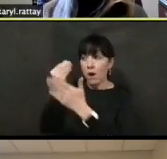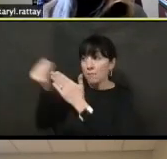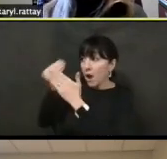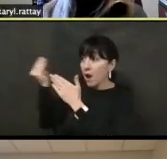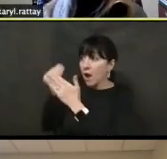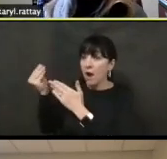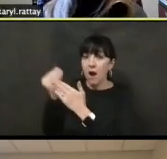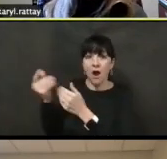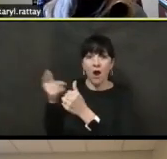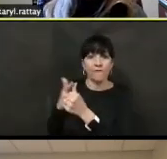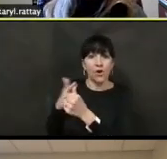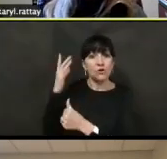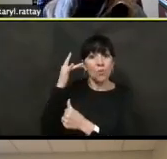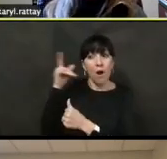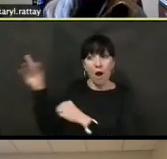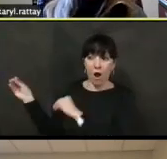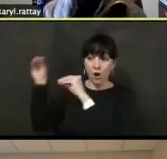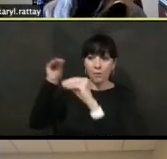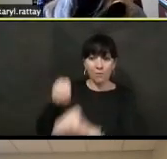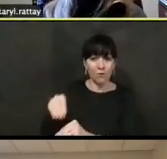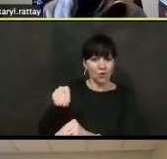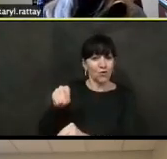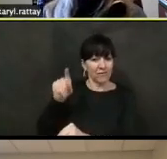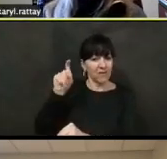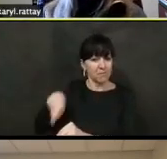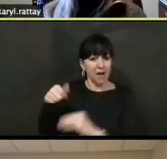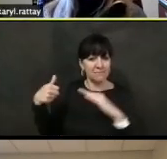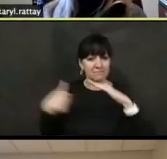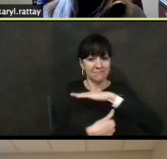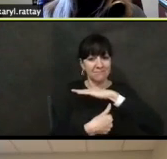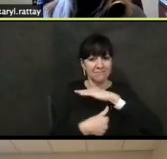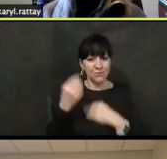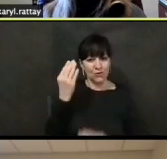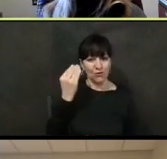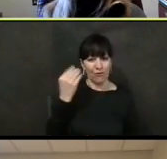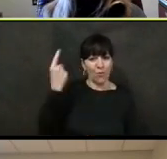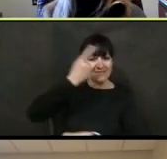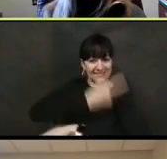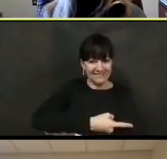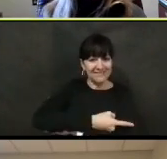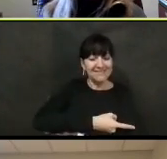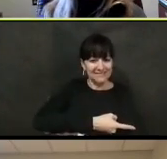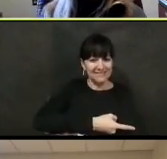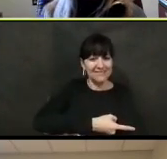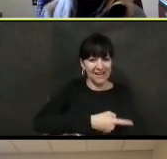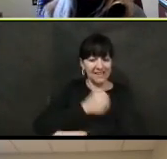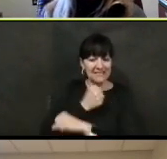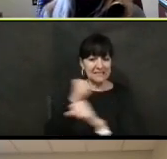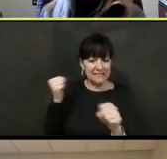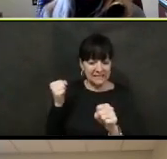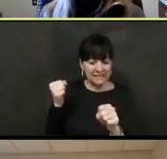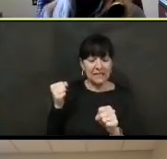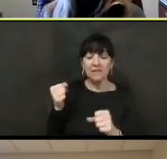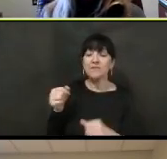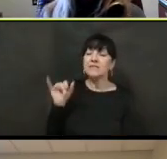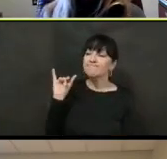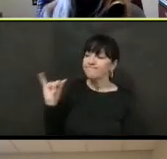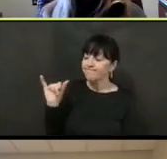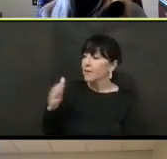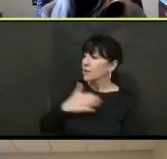Well, I think that Owen should go ahead and plan to self-quarantine and make arrangements to get things delivered